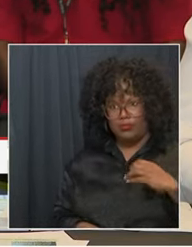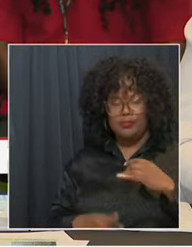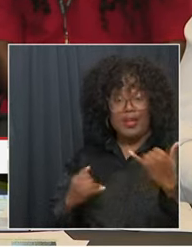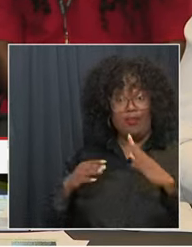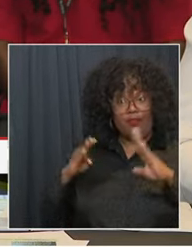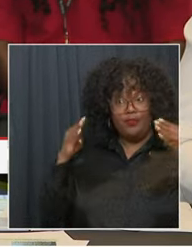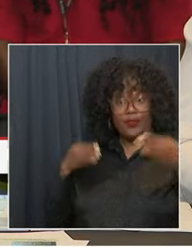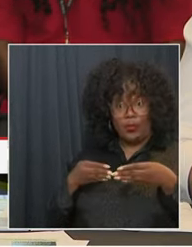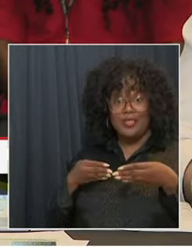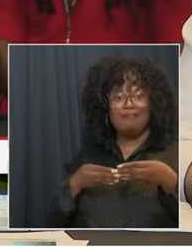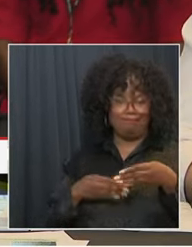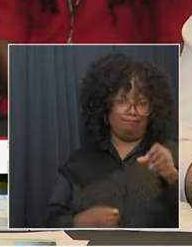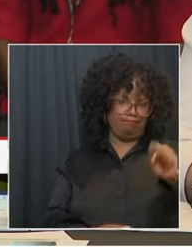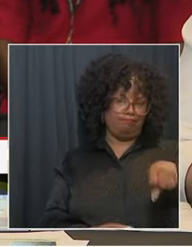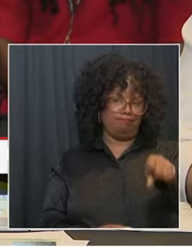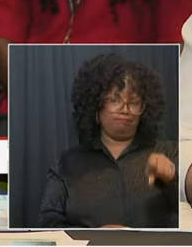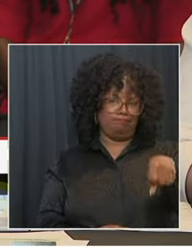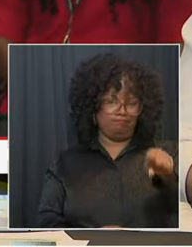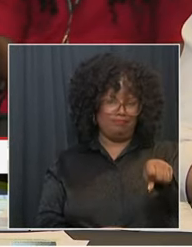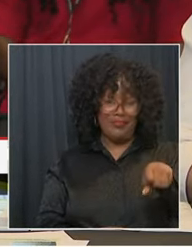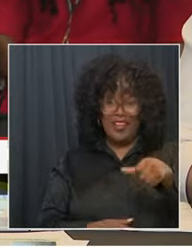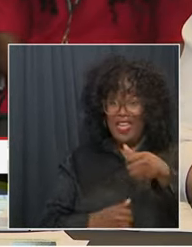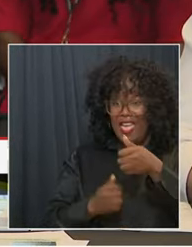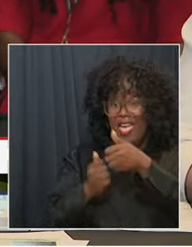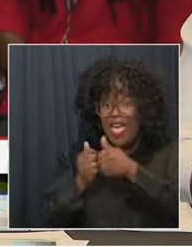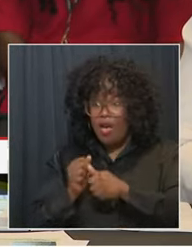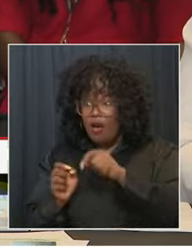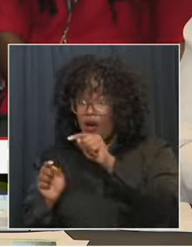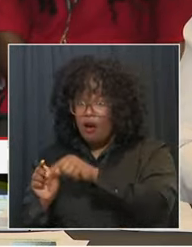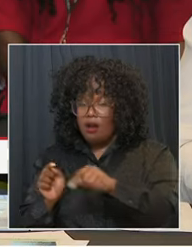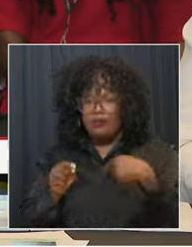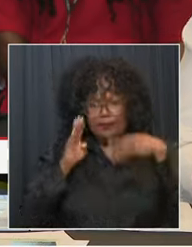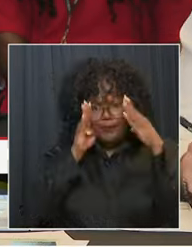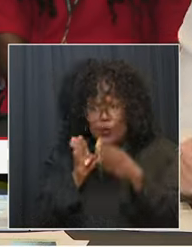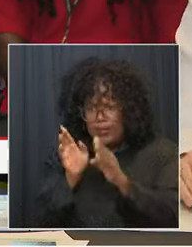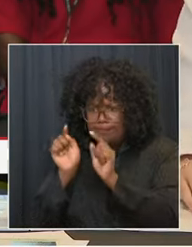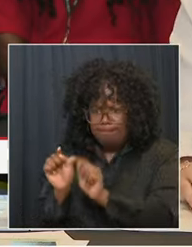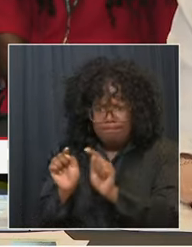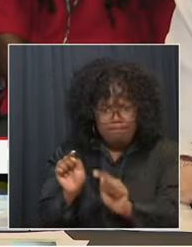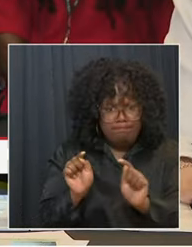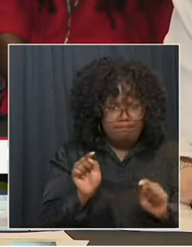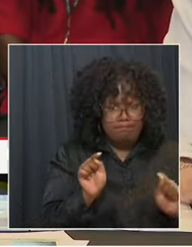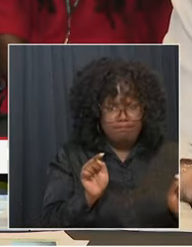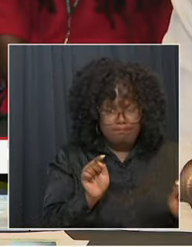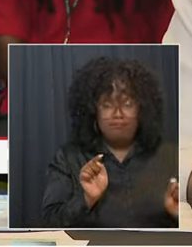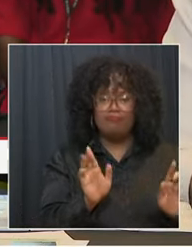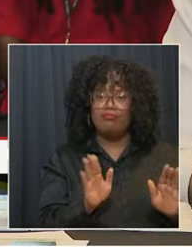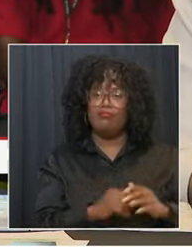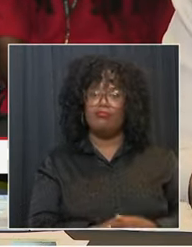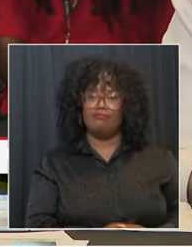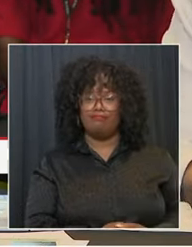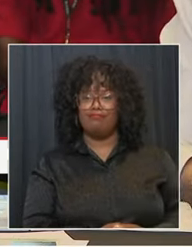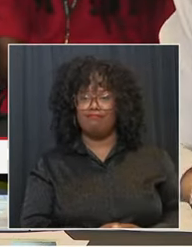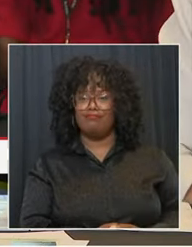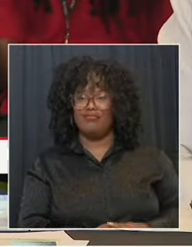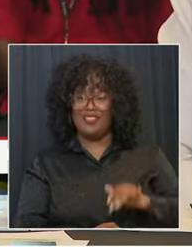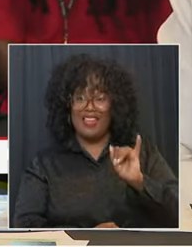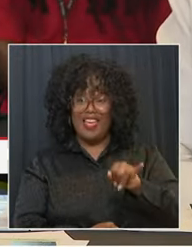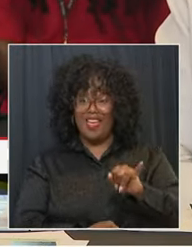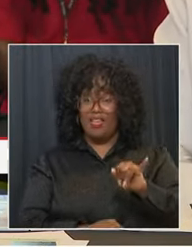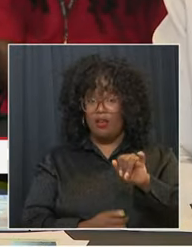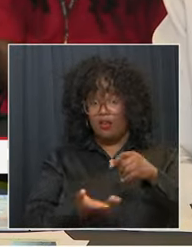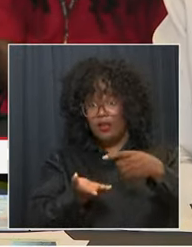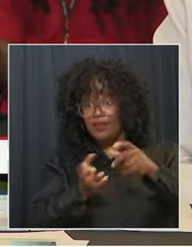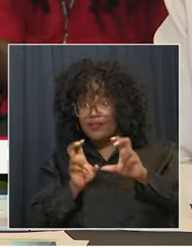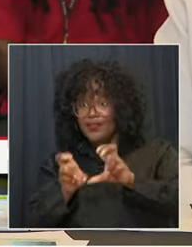in every cluster. You heard some of the investments already that we've talked about with schools